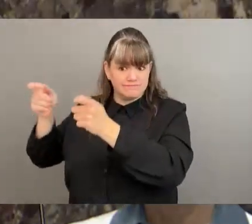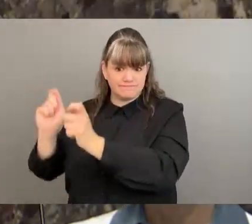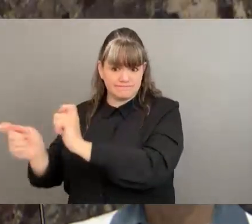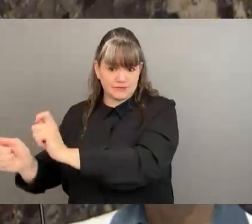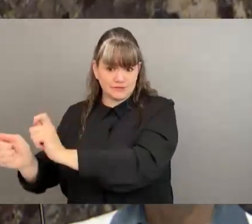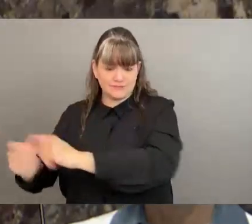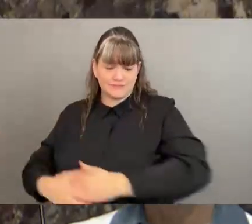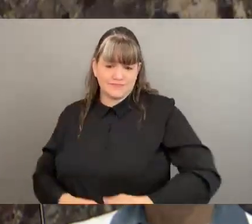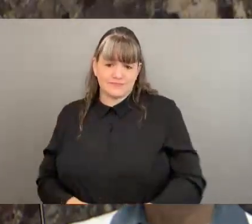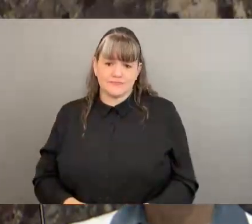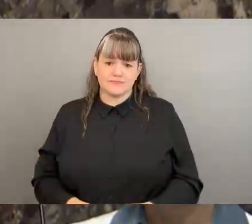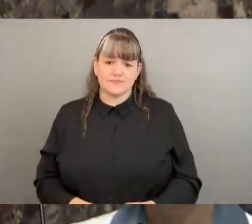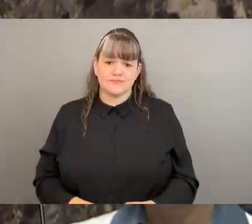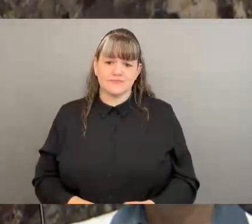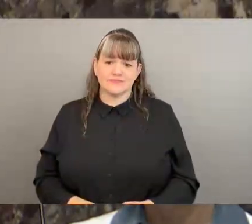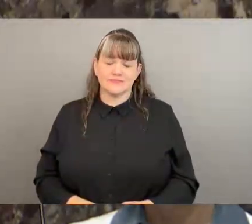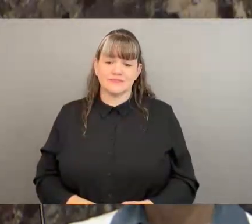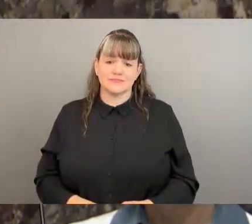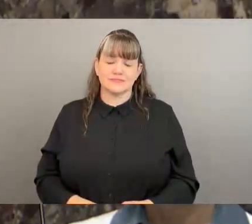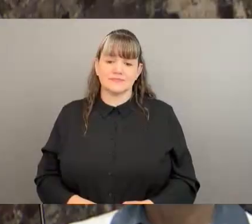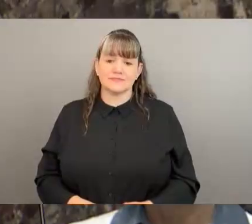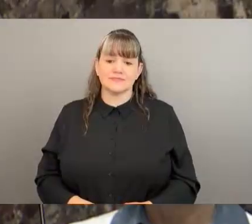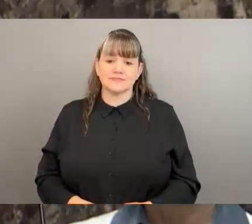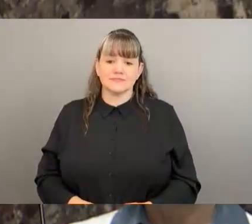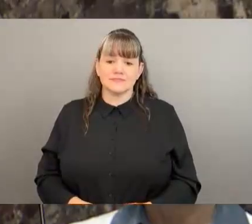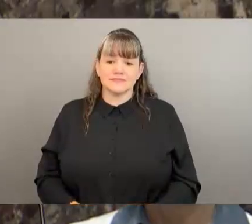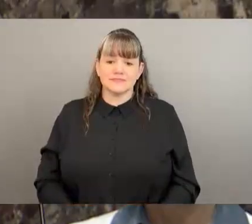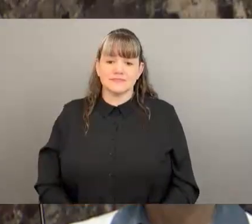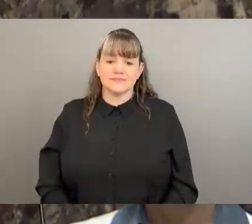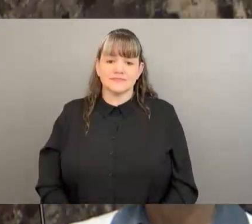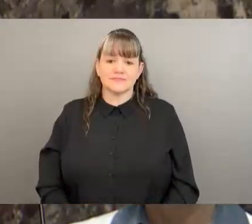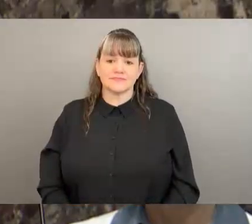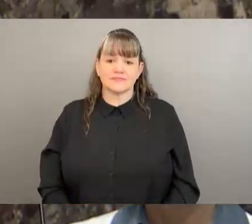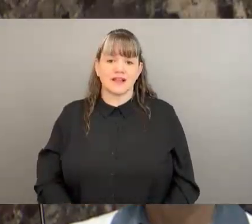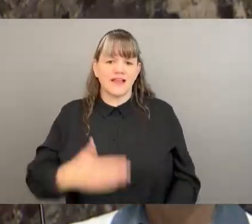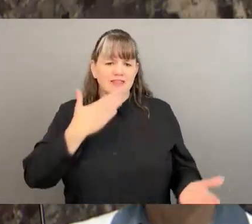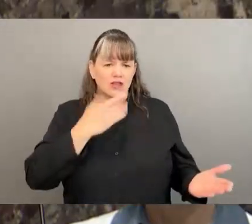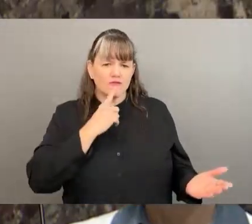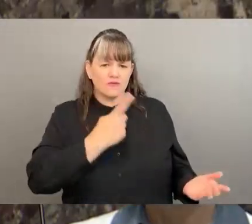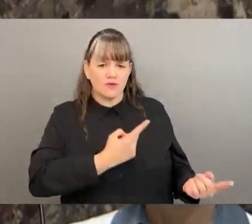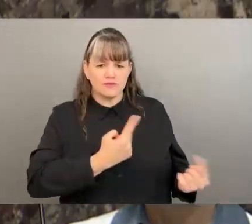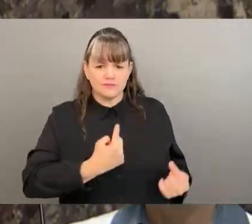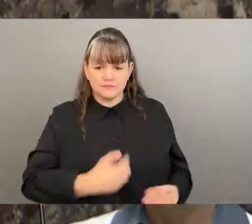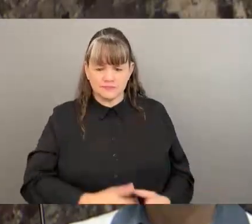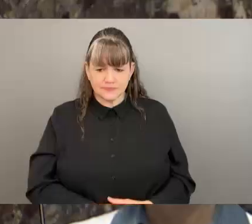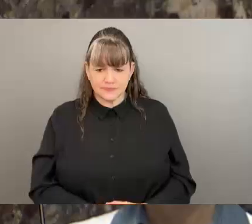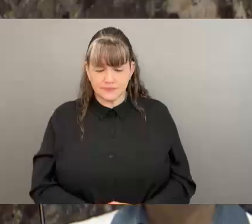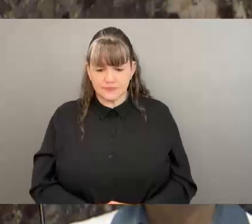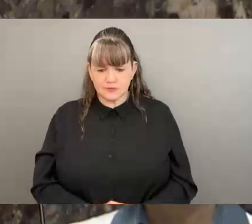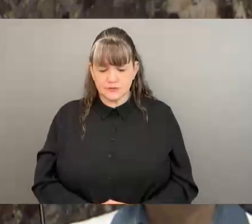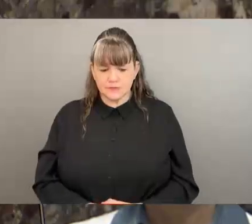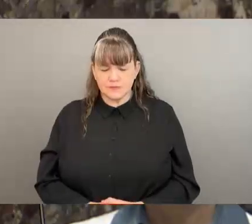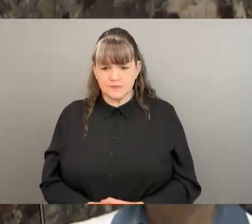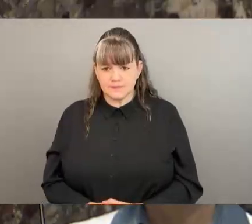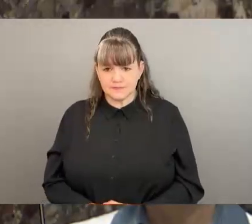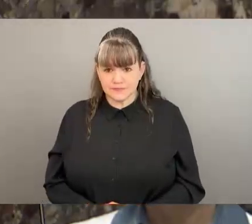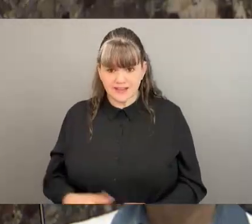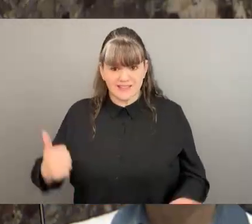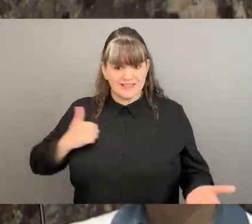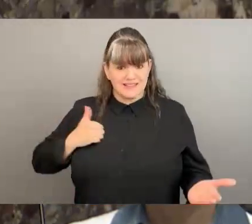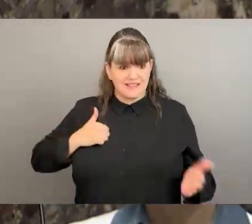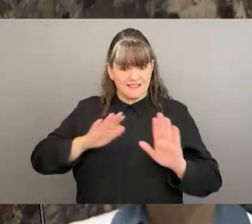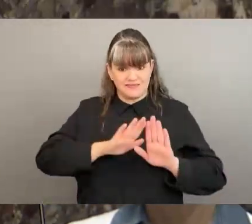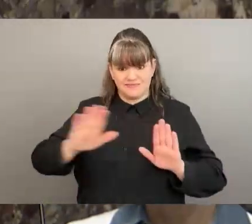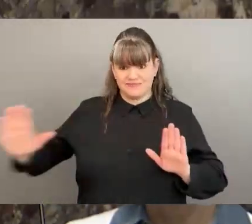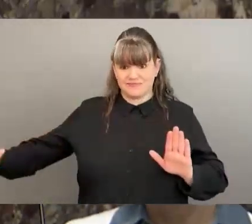the answer to the first question. Across Canada and across British Columbia, people are feeling disconnected